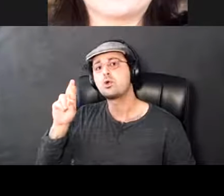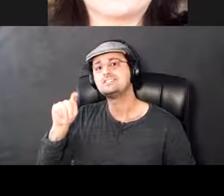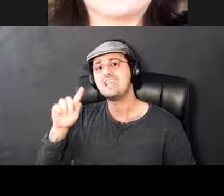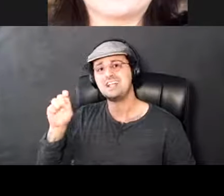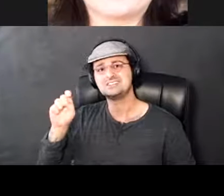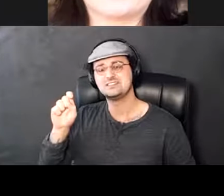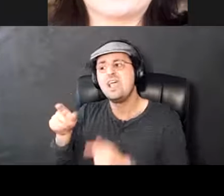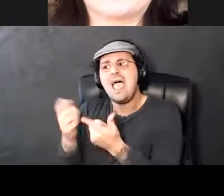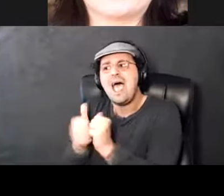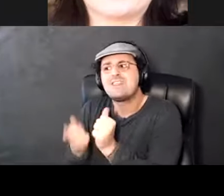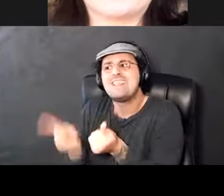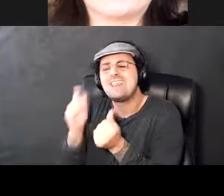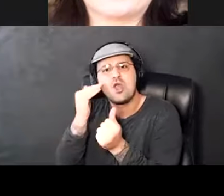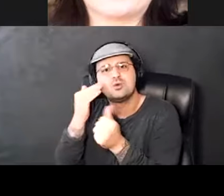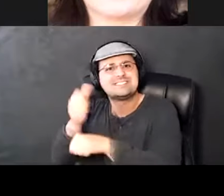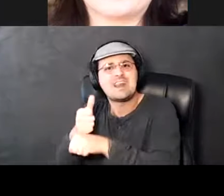these other cell types?